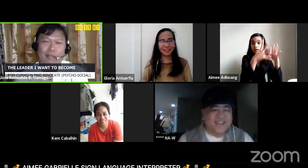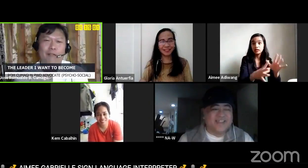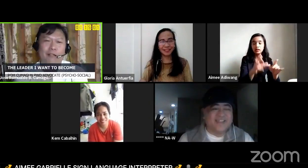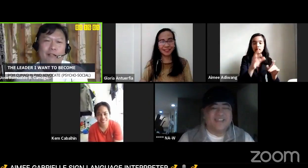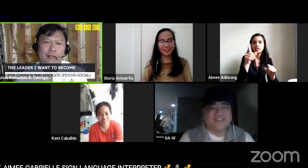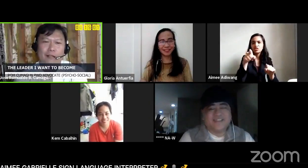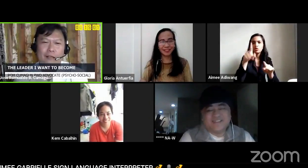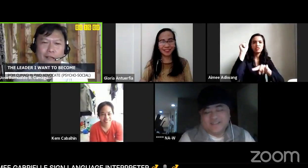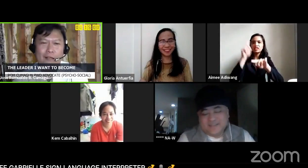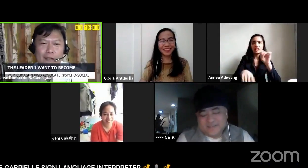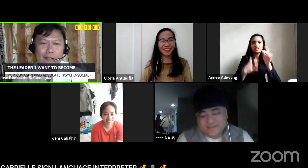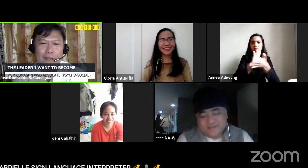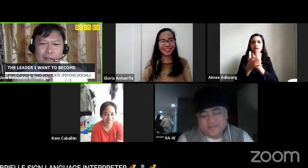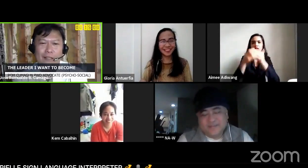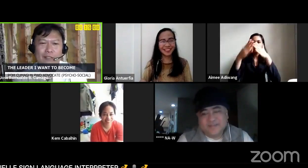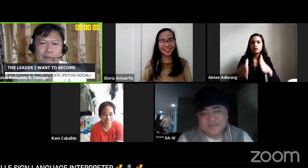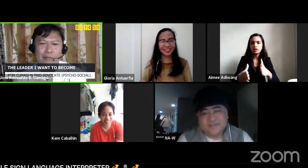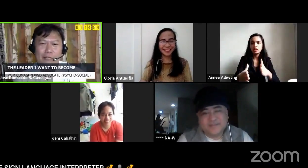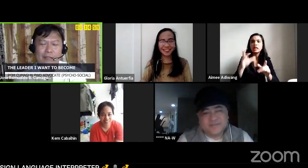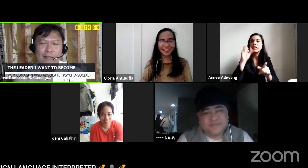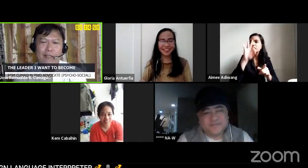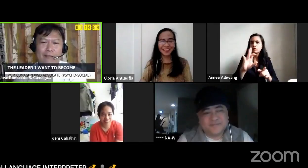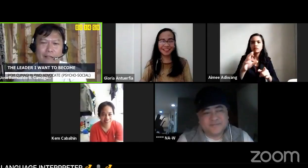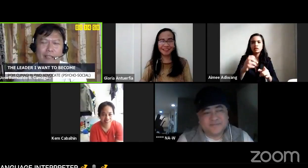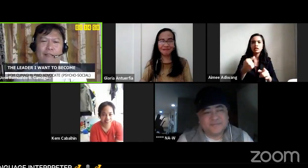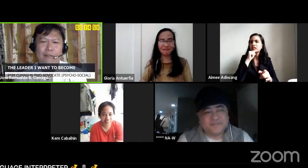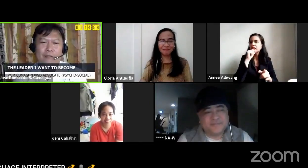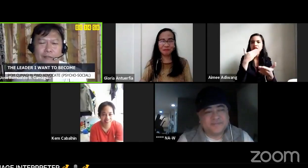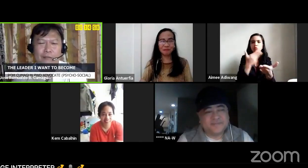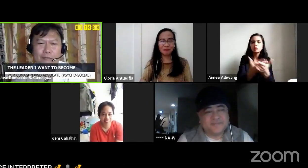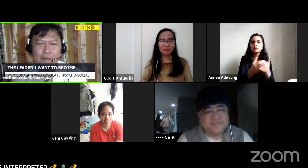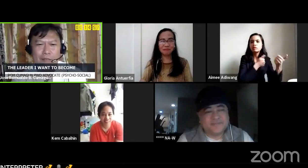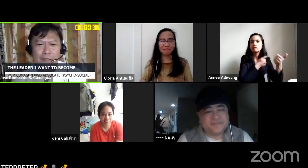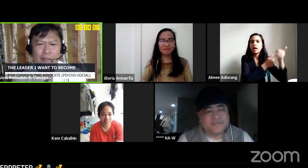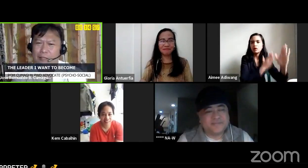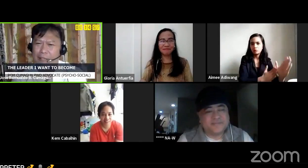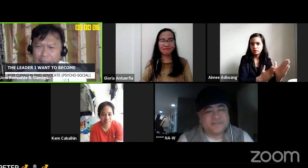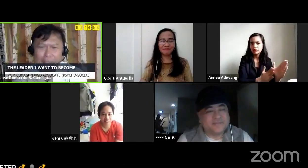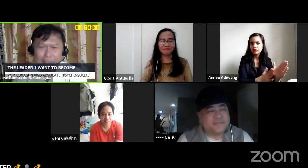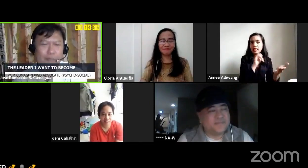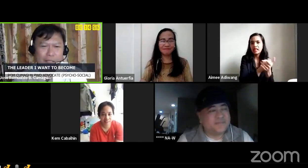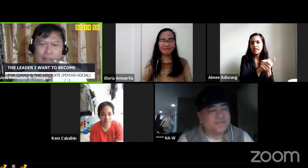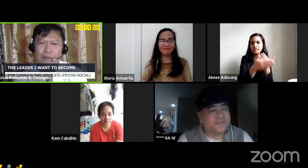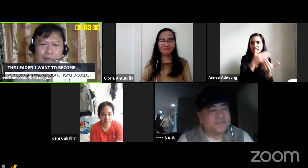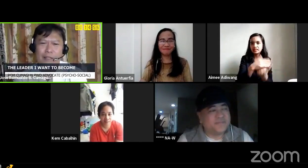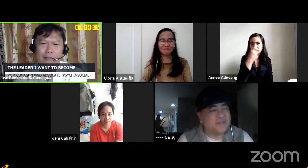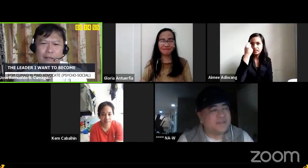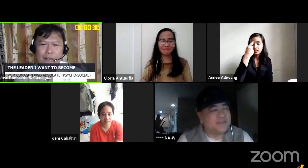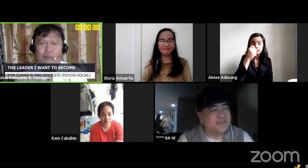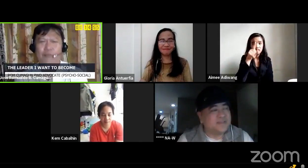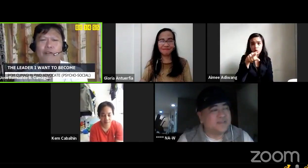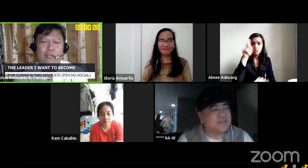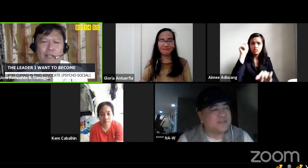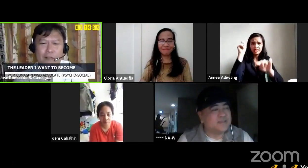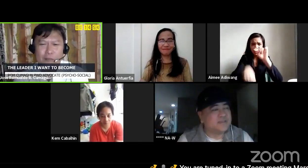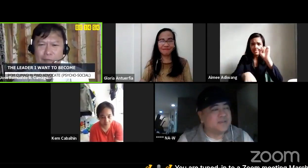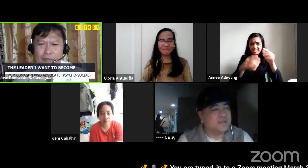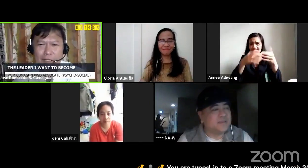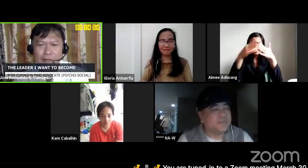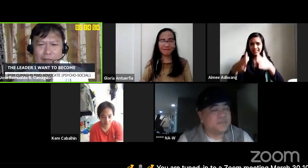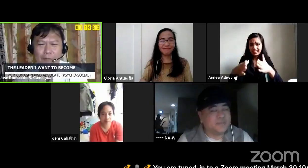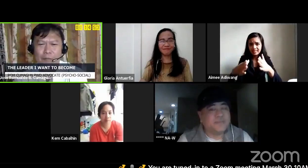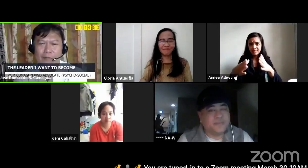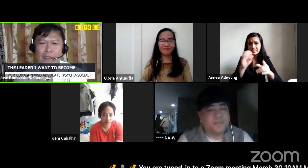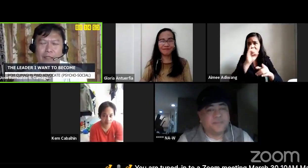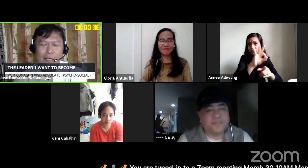you're not a good follower. That's something I really, really understood very well. You cannot be a good leader if you are not